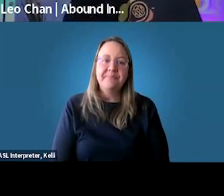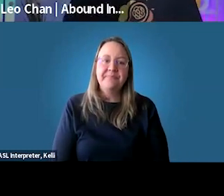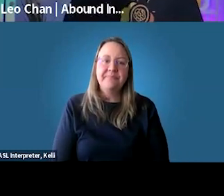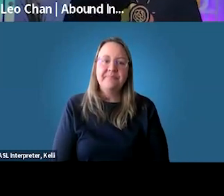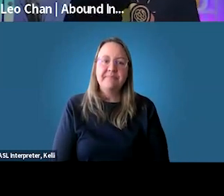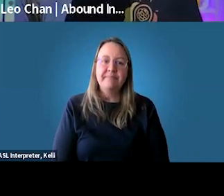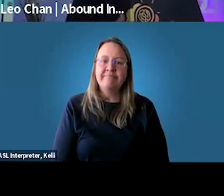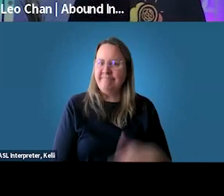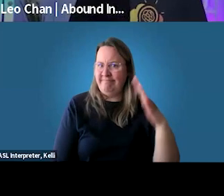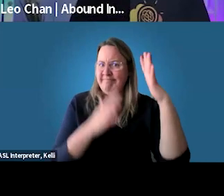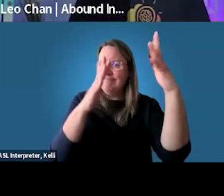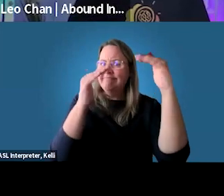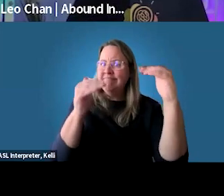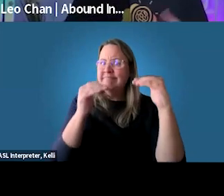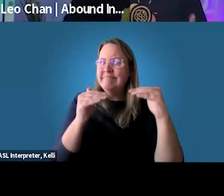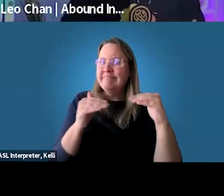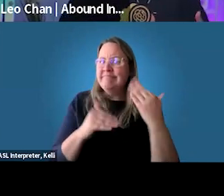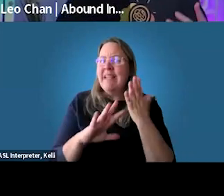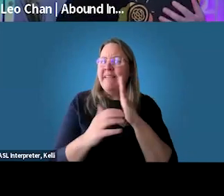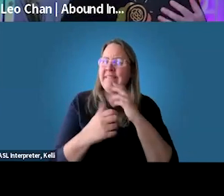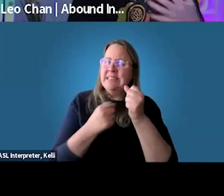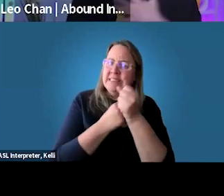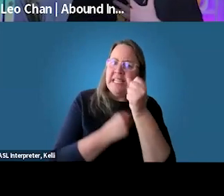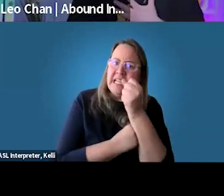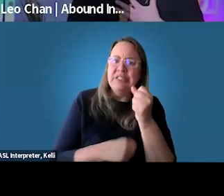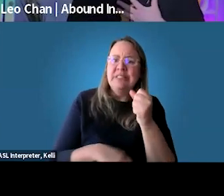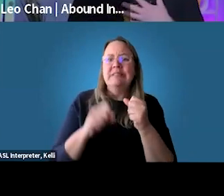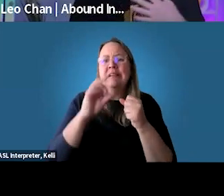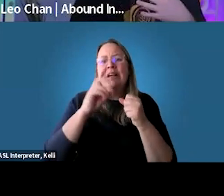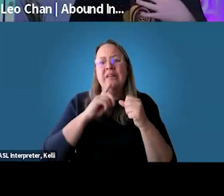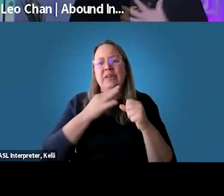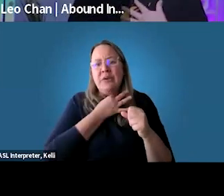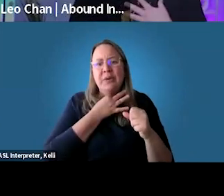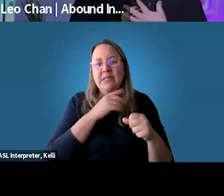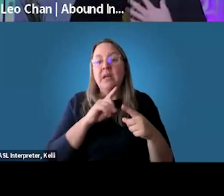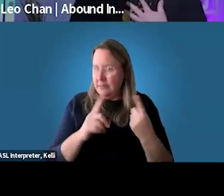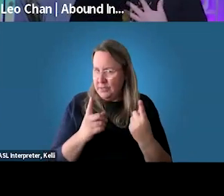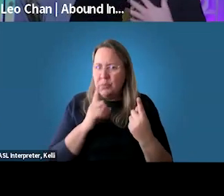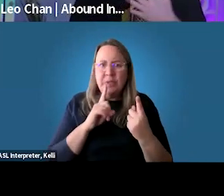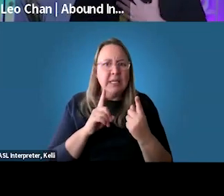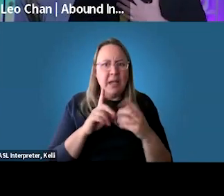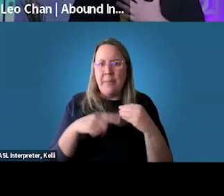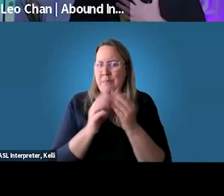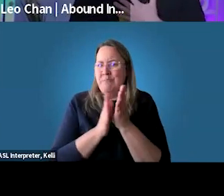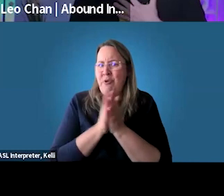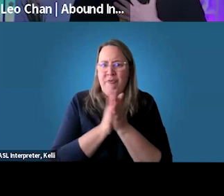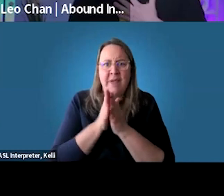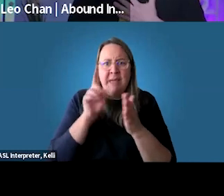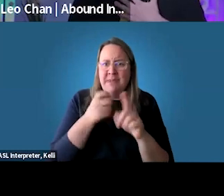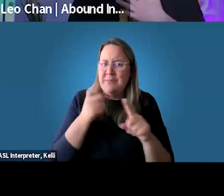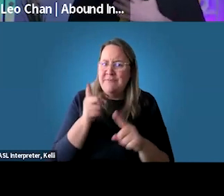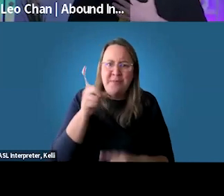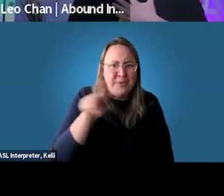journey we've taken today. We talked about the foundations of what curiosity is. And the only thing I want to remind you of is that it's intrinsically motivated. It must come from